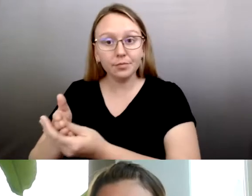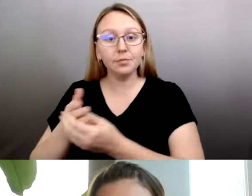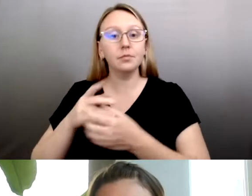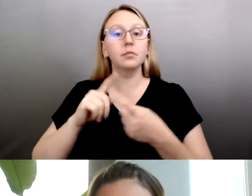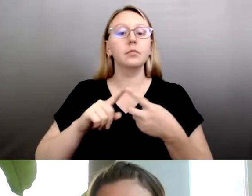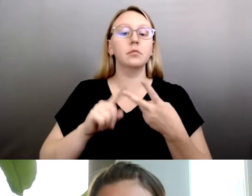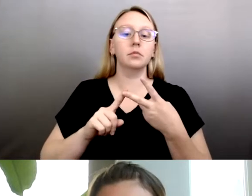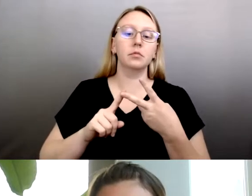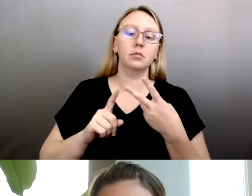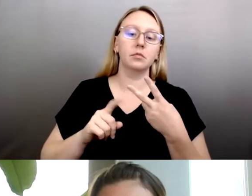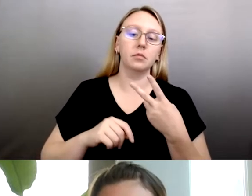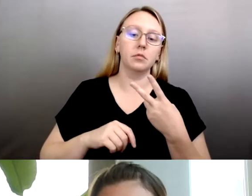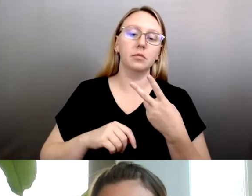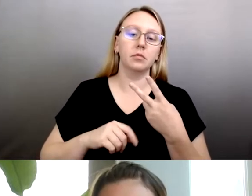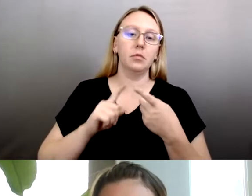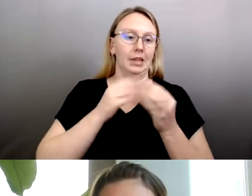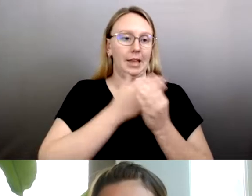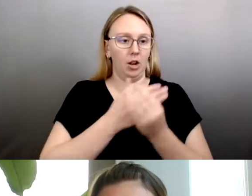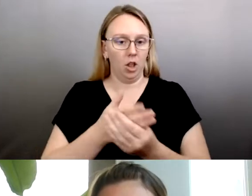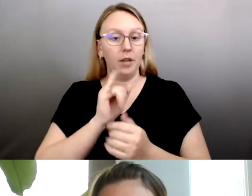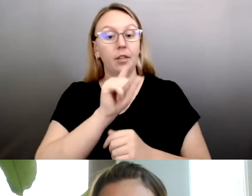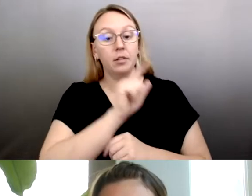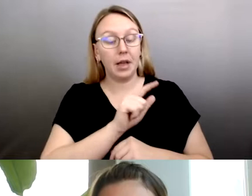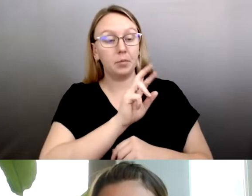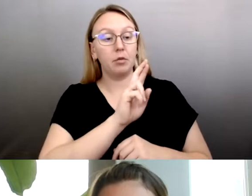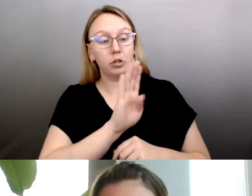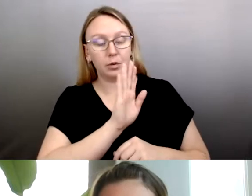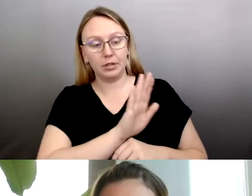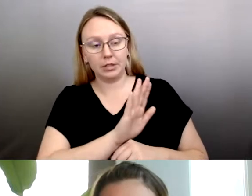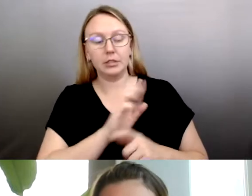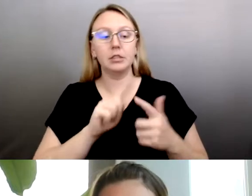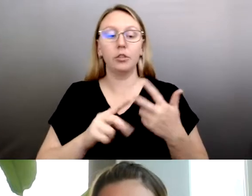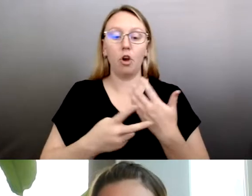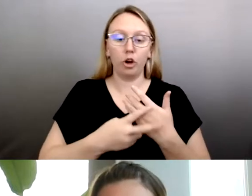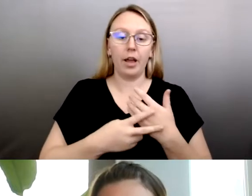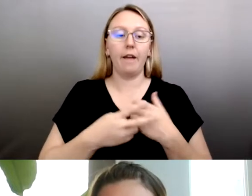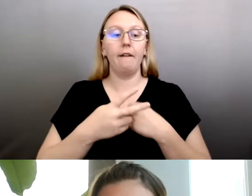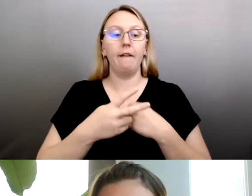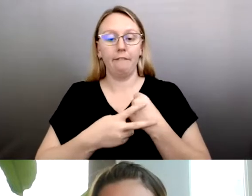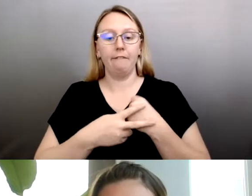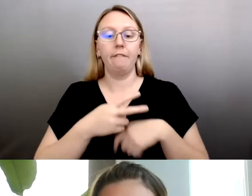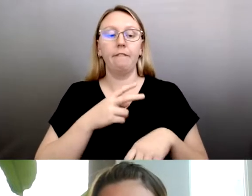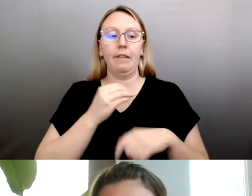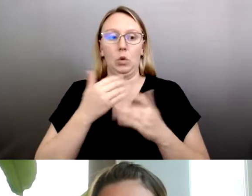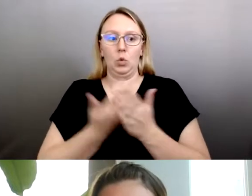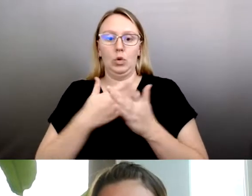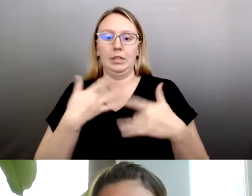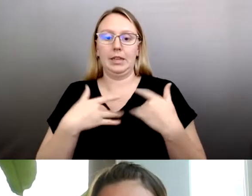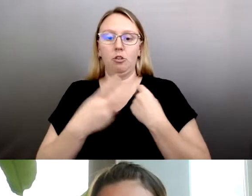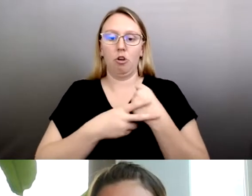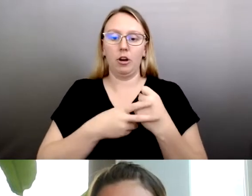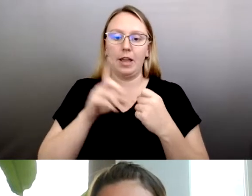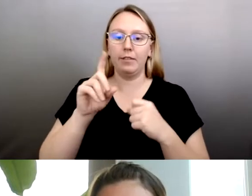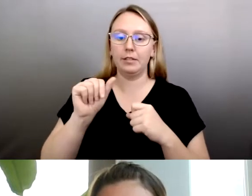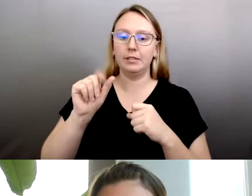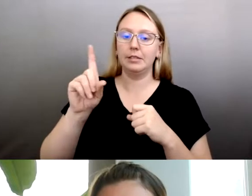cataloging the collection itself, Roger's library, the archive. We have a really exciting new archive database with thousands of